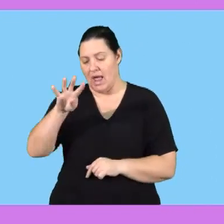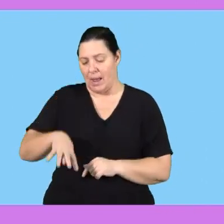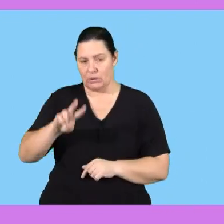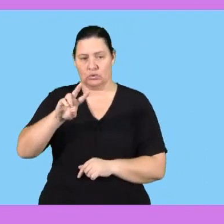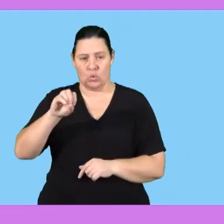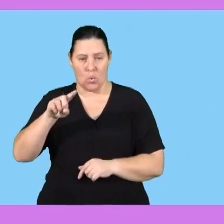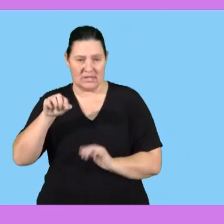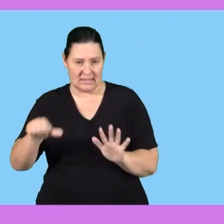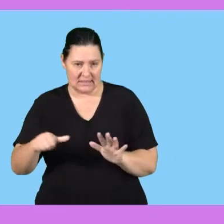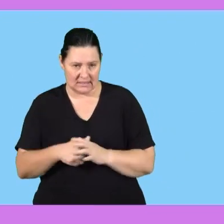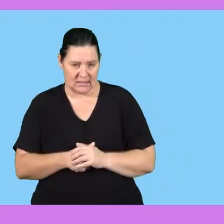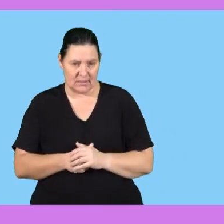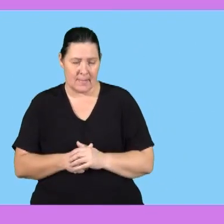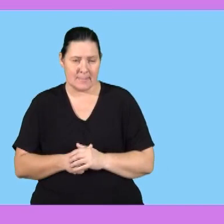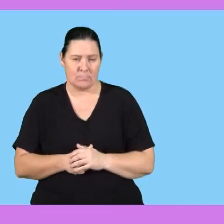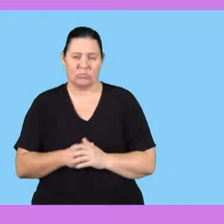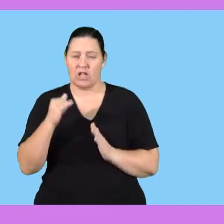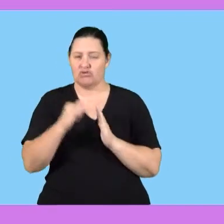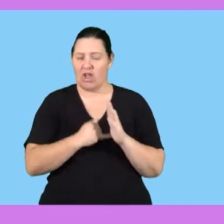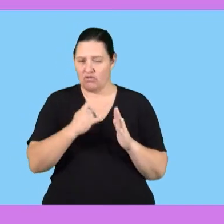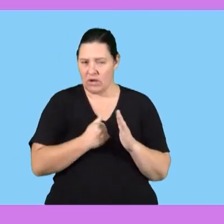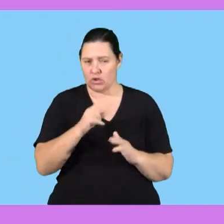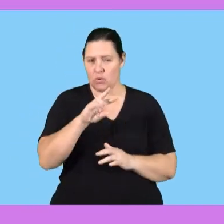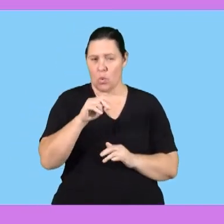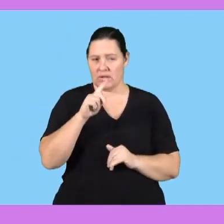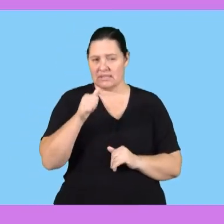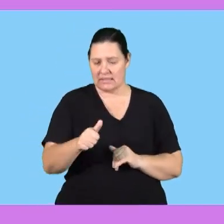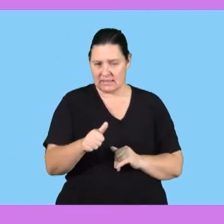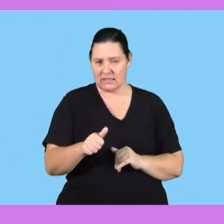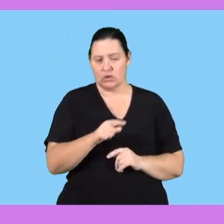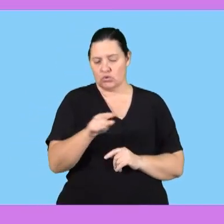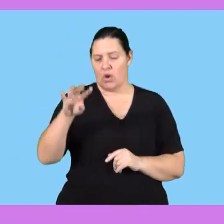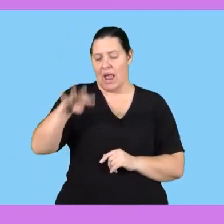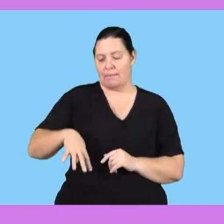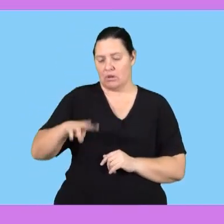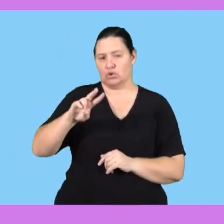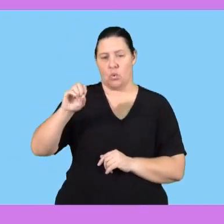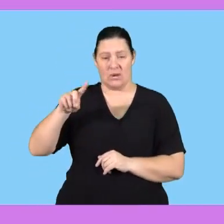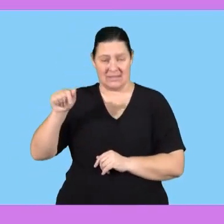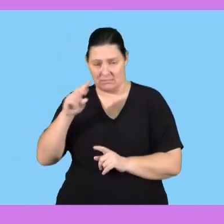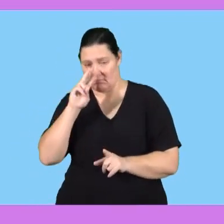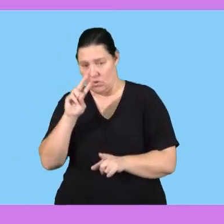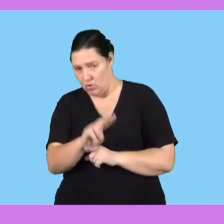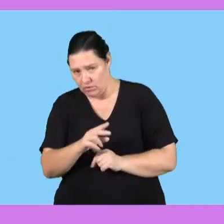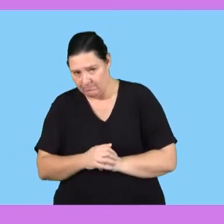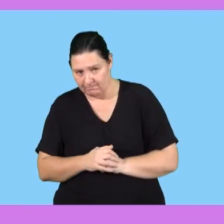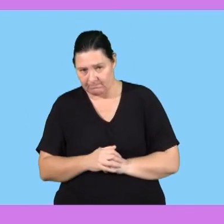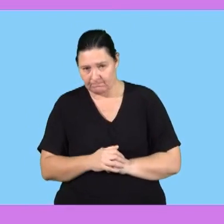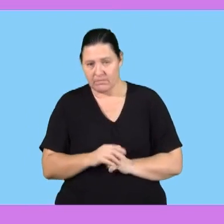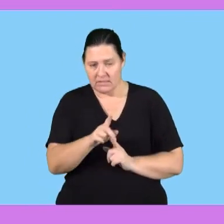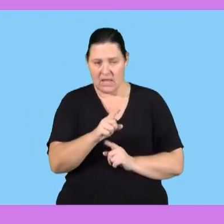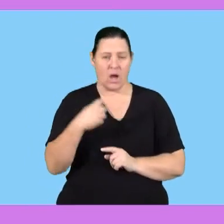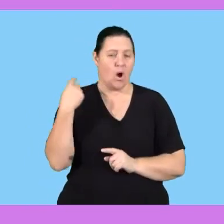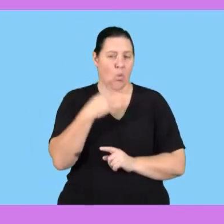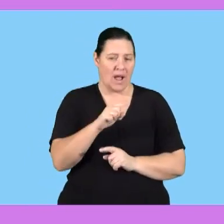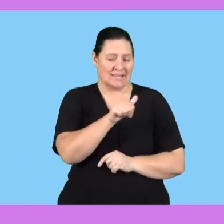to April 2016. So now we're looking at January 2016 to April 2016. All right, so let's look at